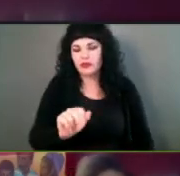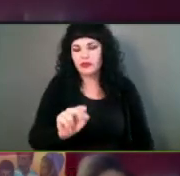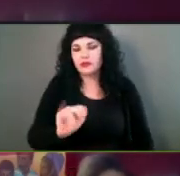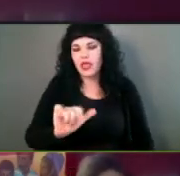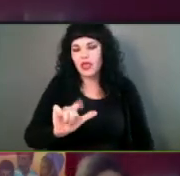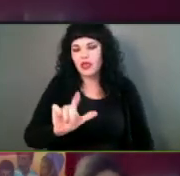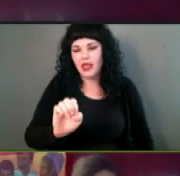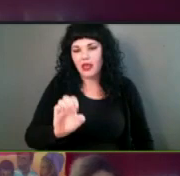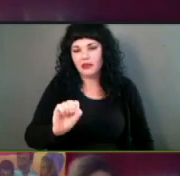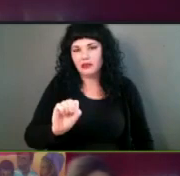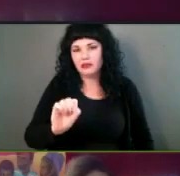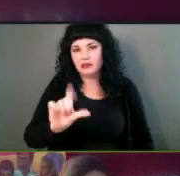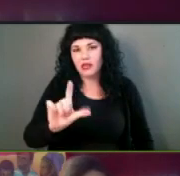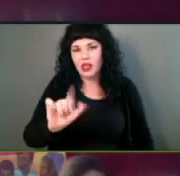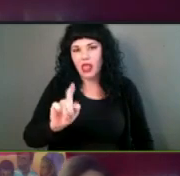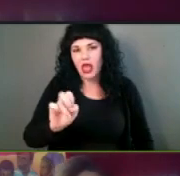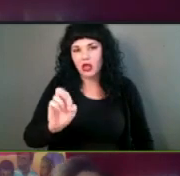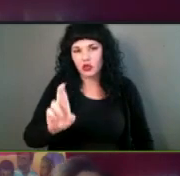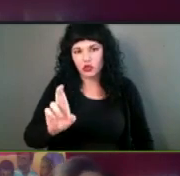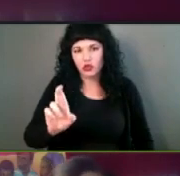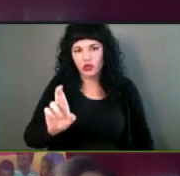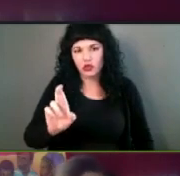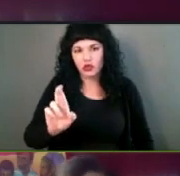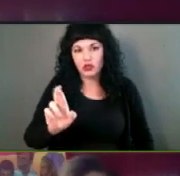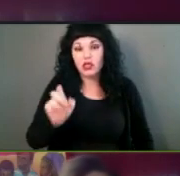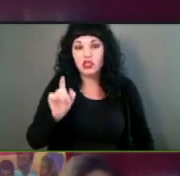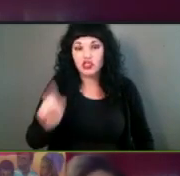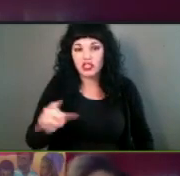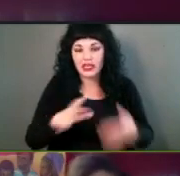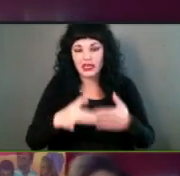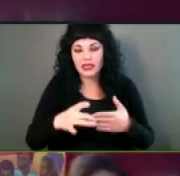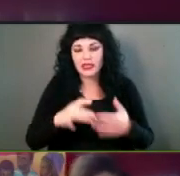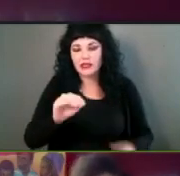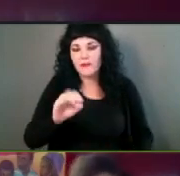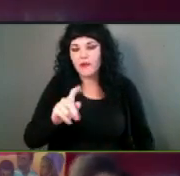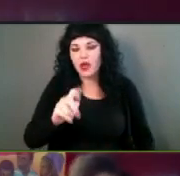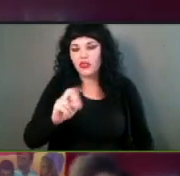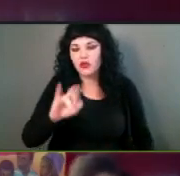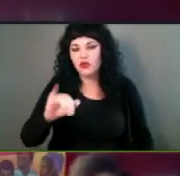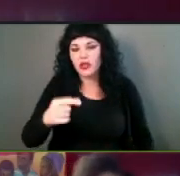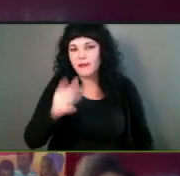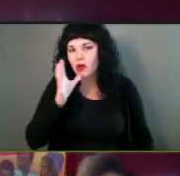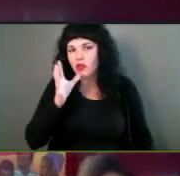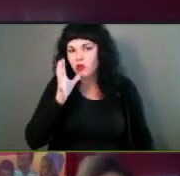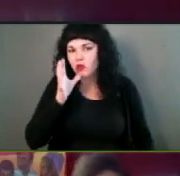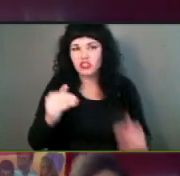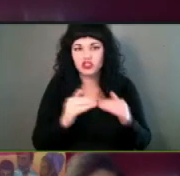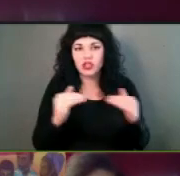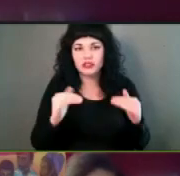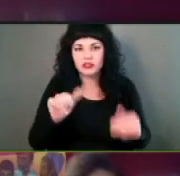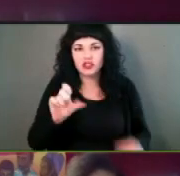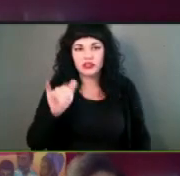up leadership development at Mothering Justice. Danielle, welcome.